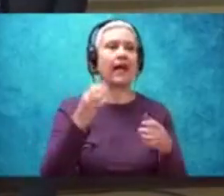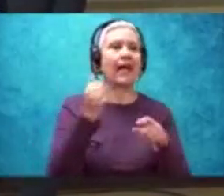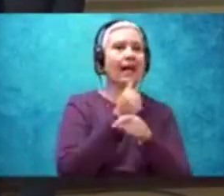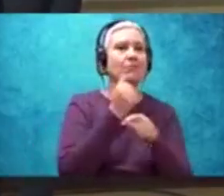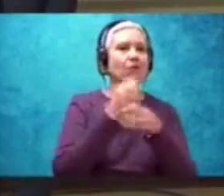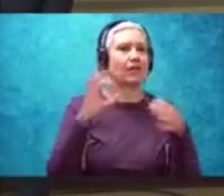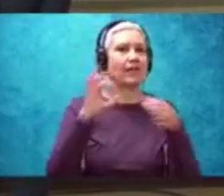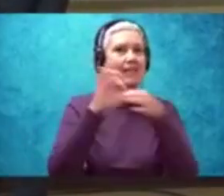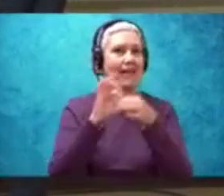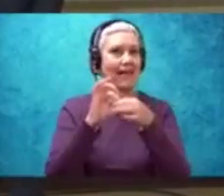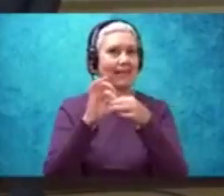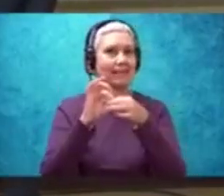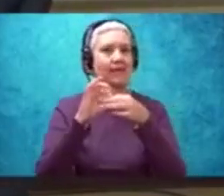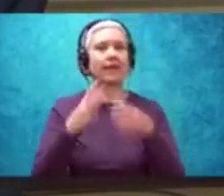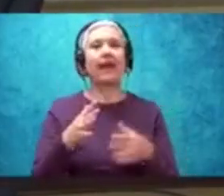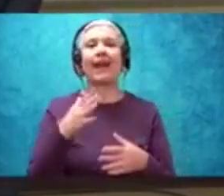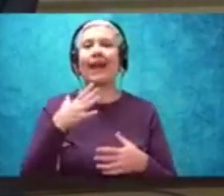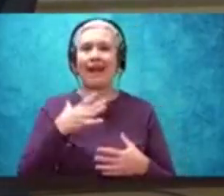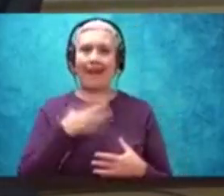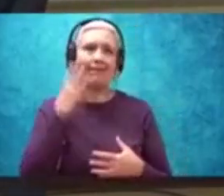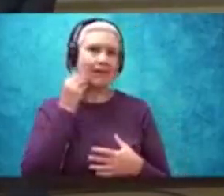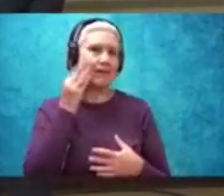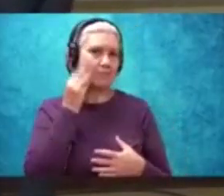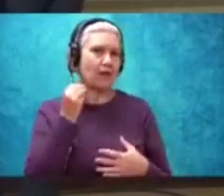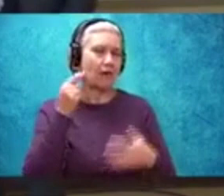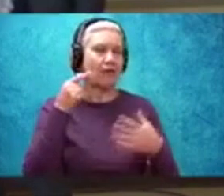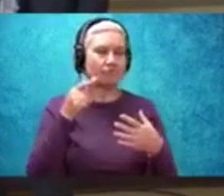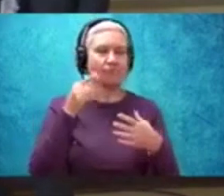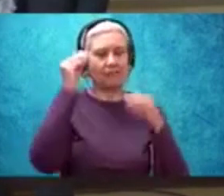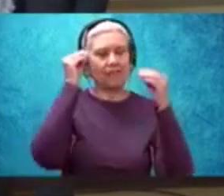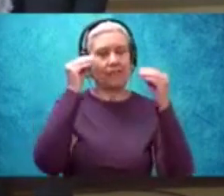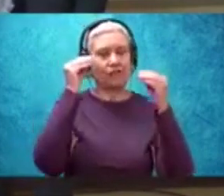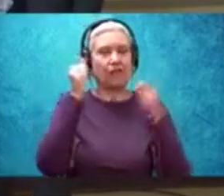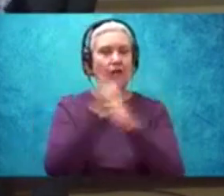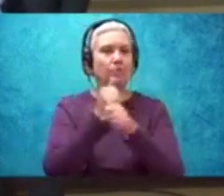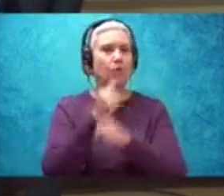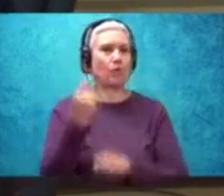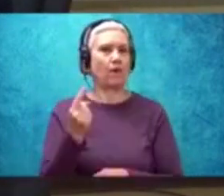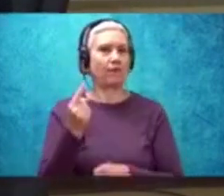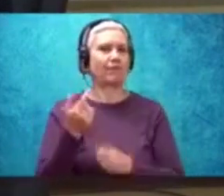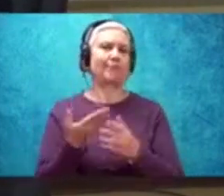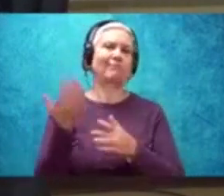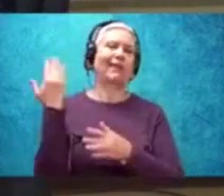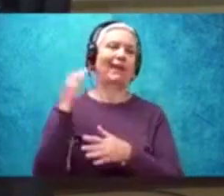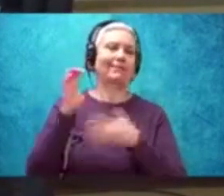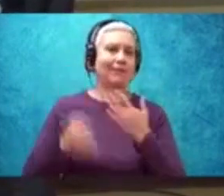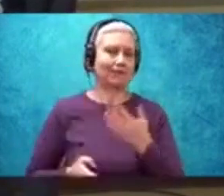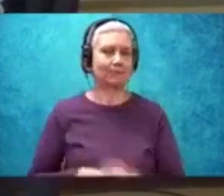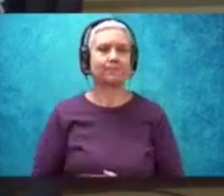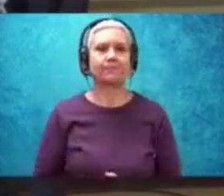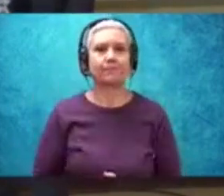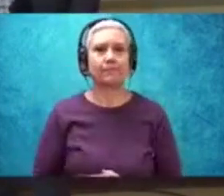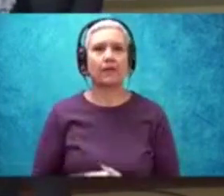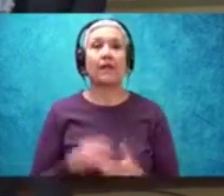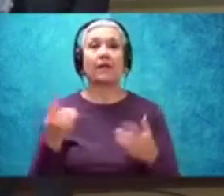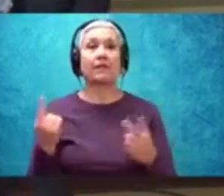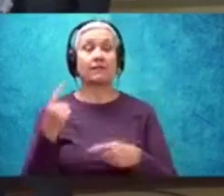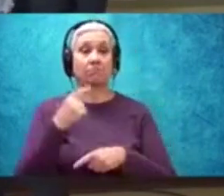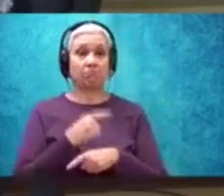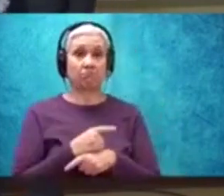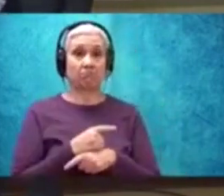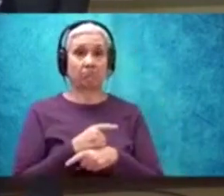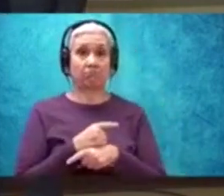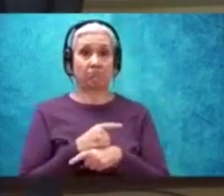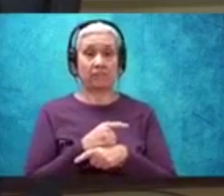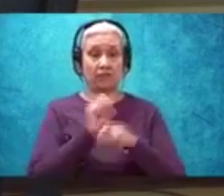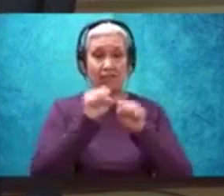but I have experience teaching Algebra 1 from last semester. Our focus for today is the first critical standard. Critical